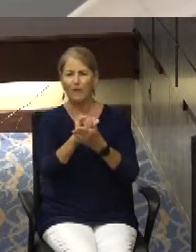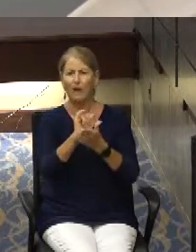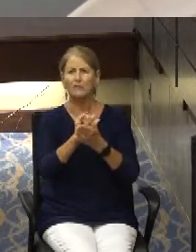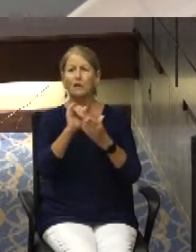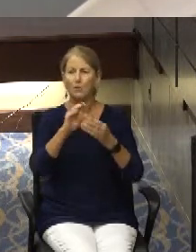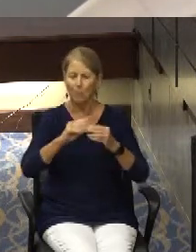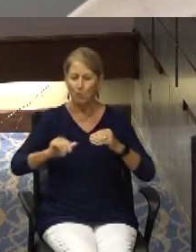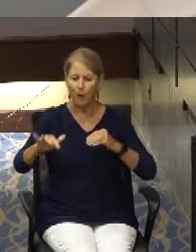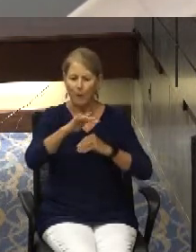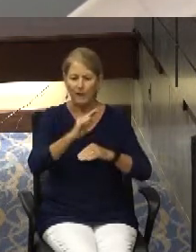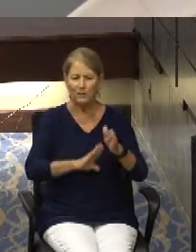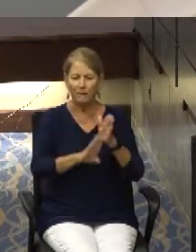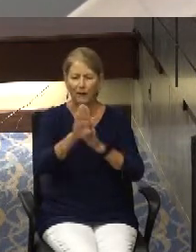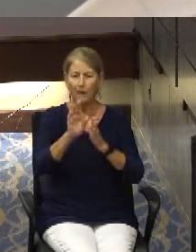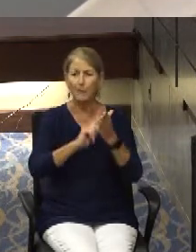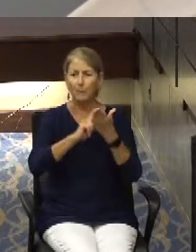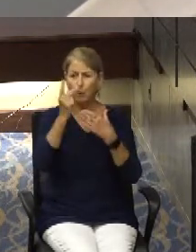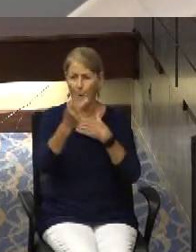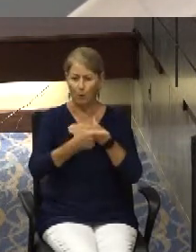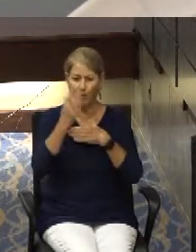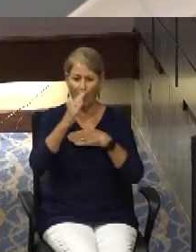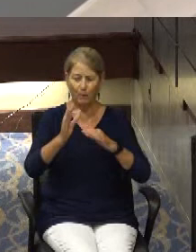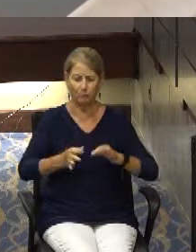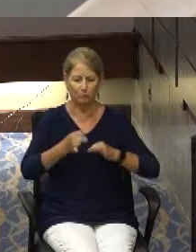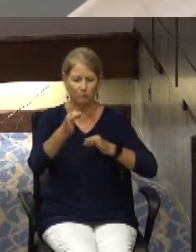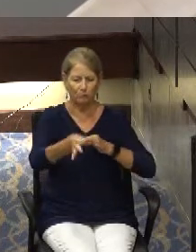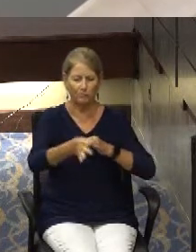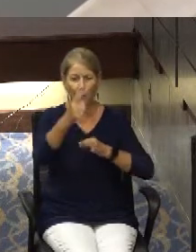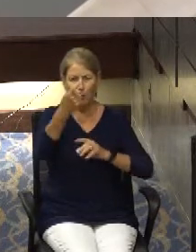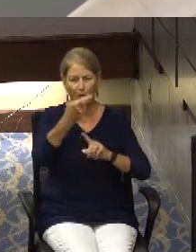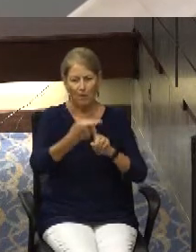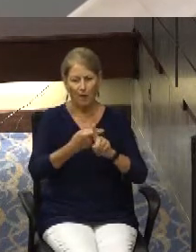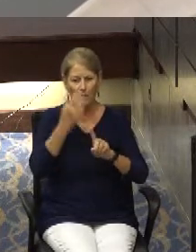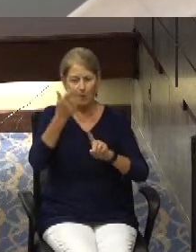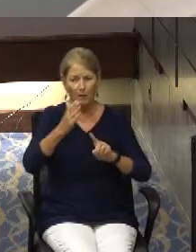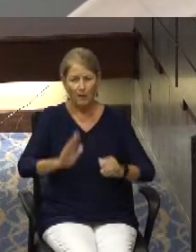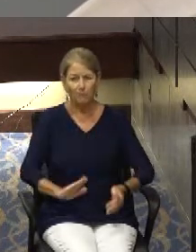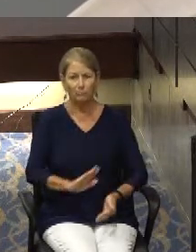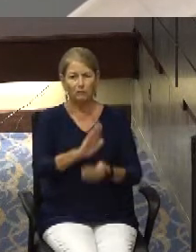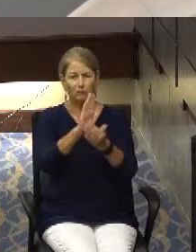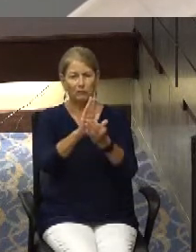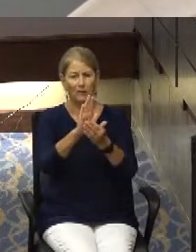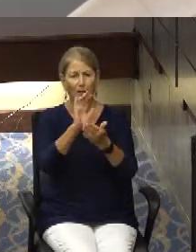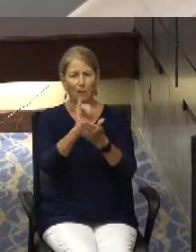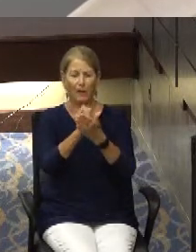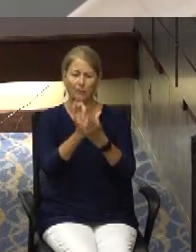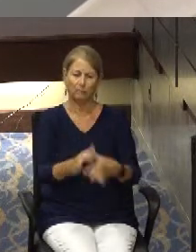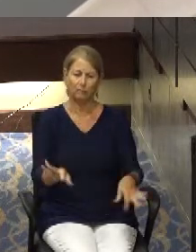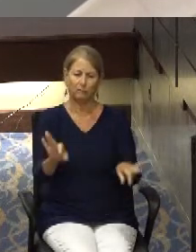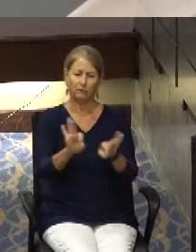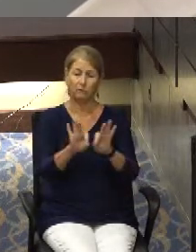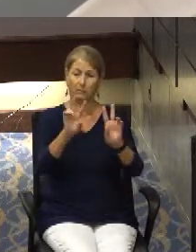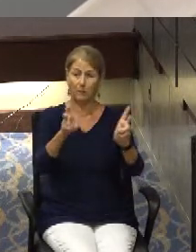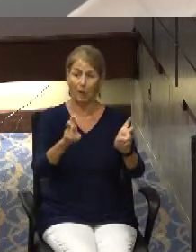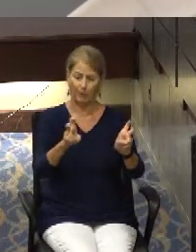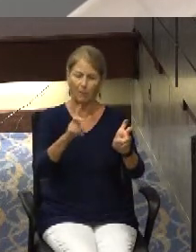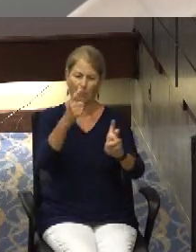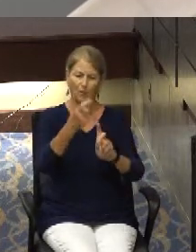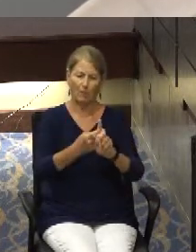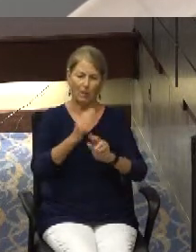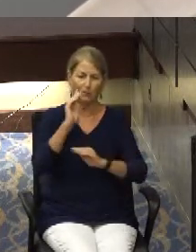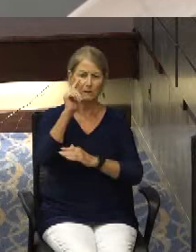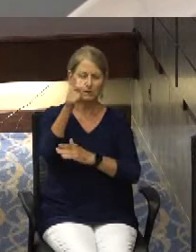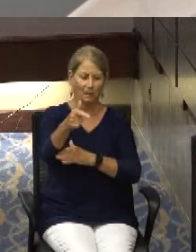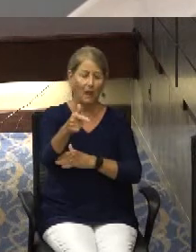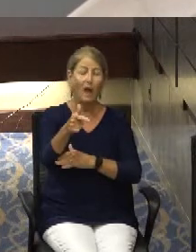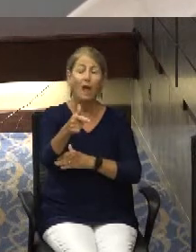that was going to be discussed. I'm going to postpone that for about a month, and we'll be back in front of you on this critical topic. And the second change on the agenda